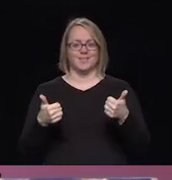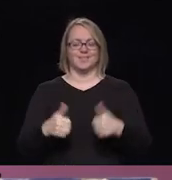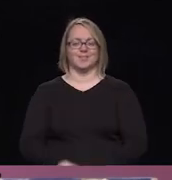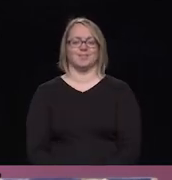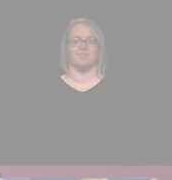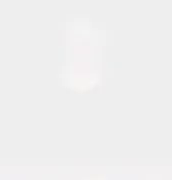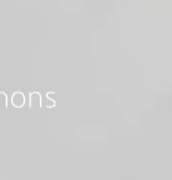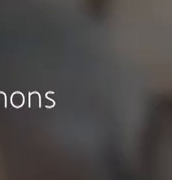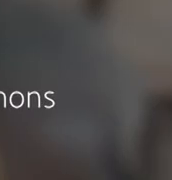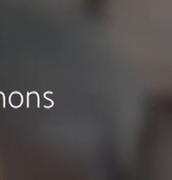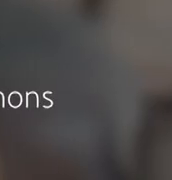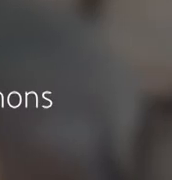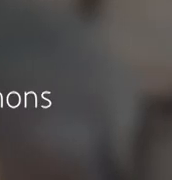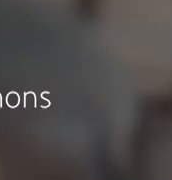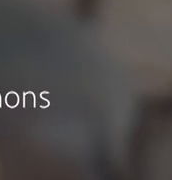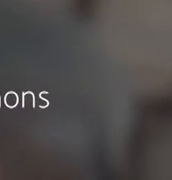is.